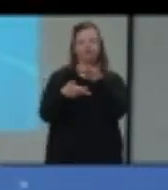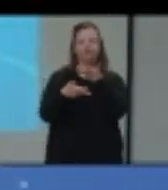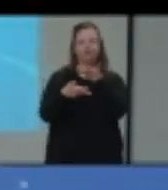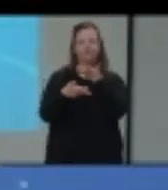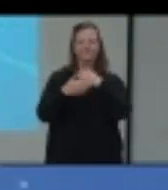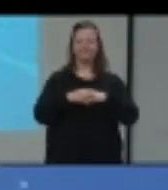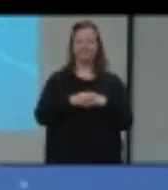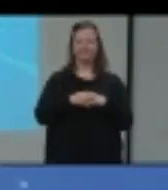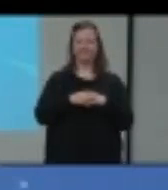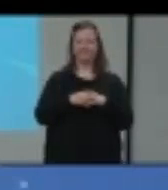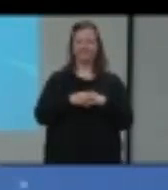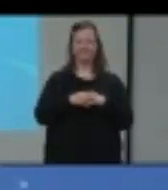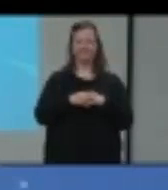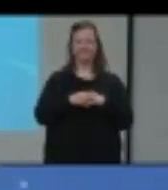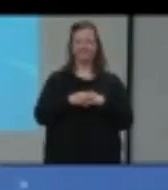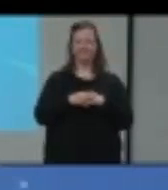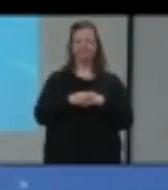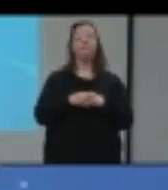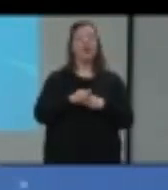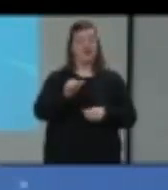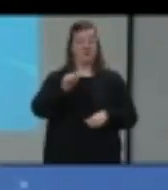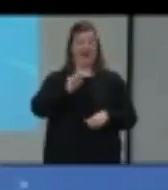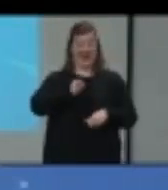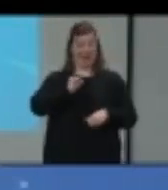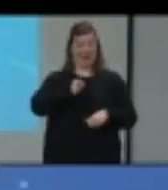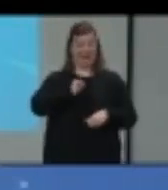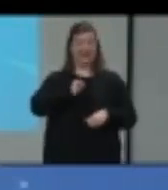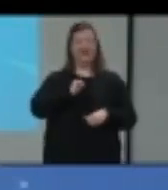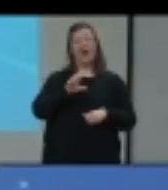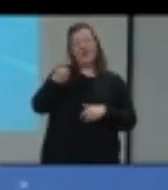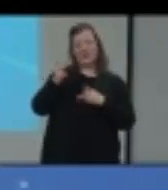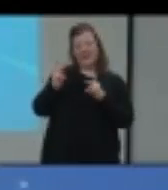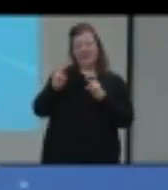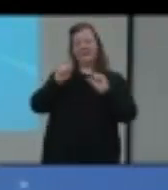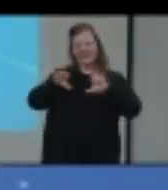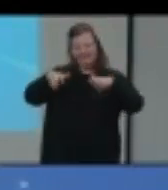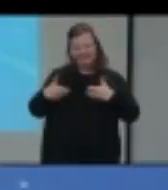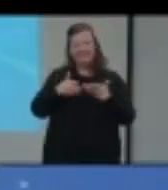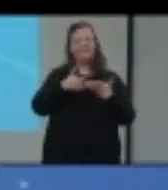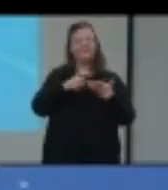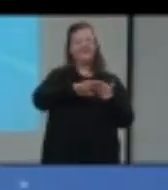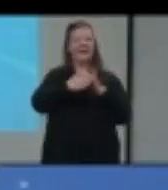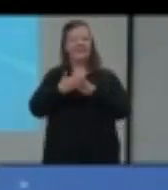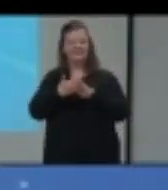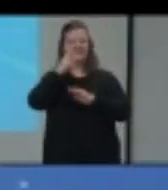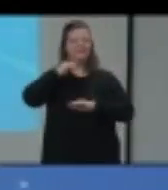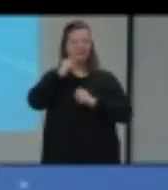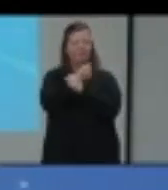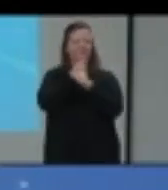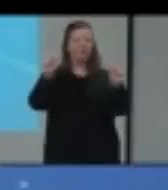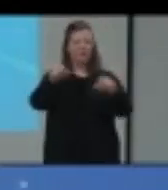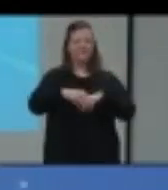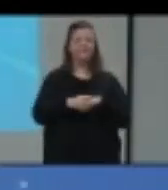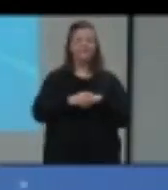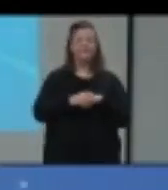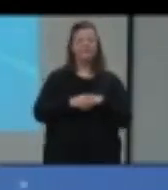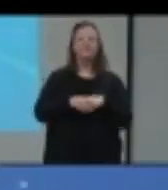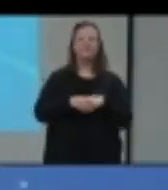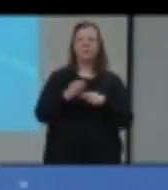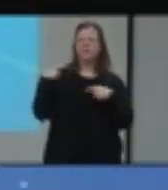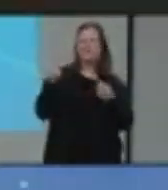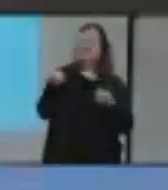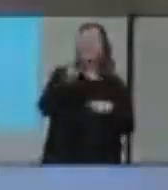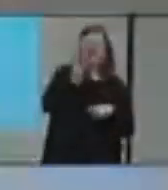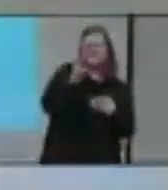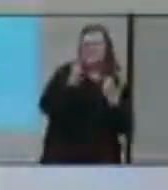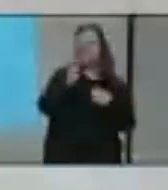we can move ourselves and those around us towards liberation. And in the 6 years, 7 years, I don't know,